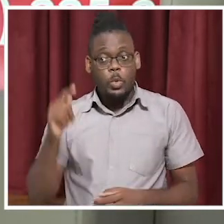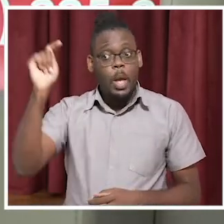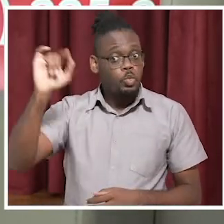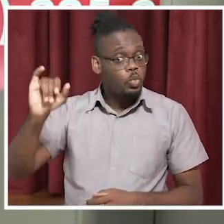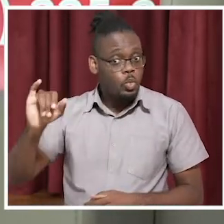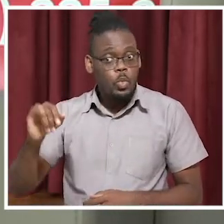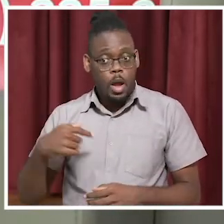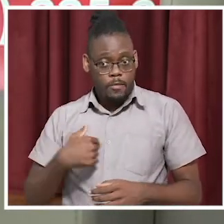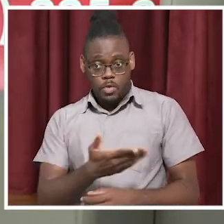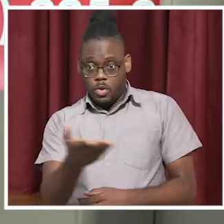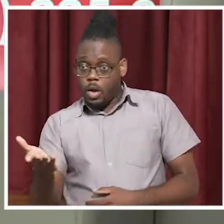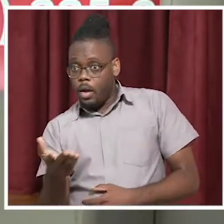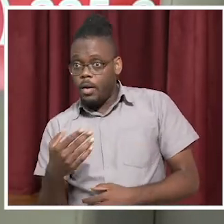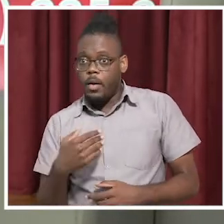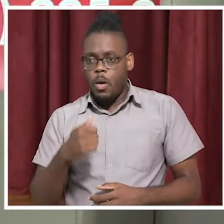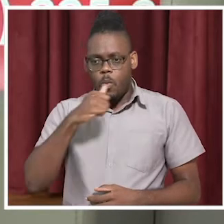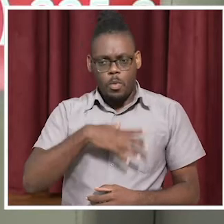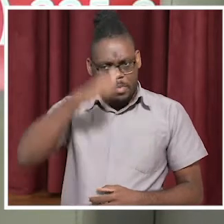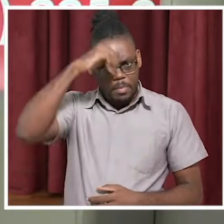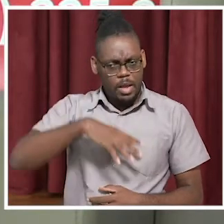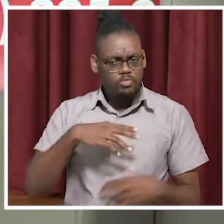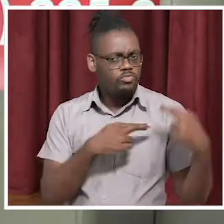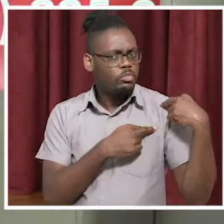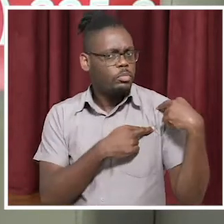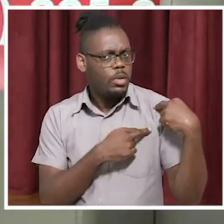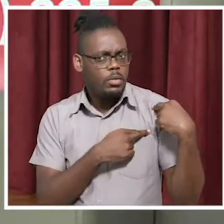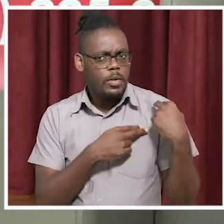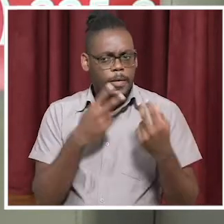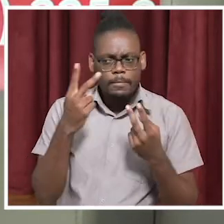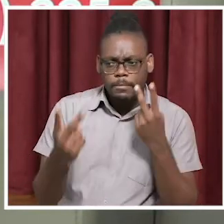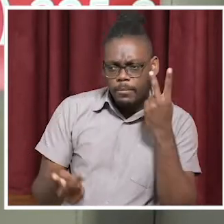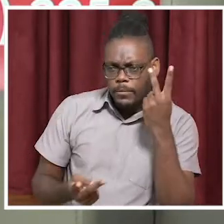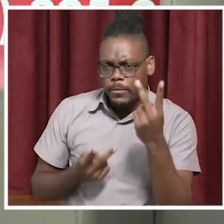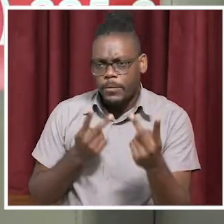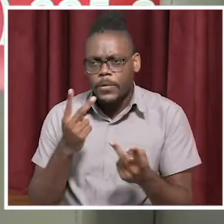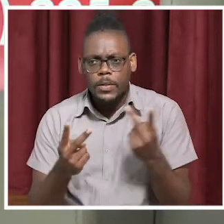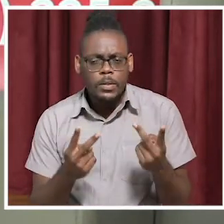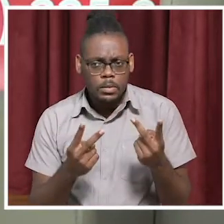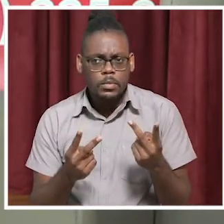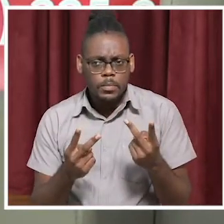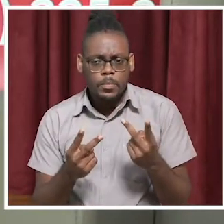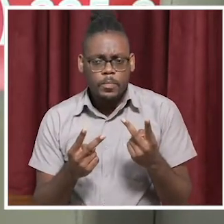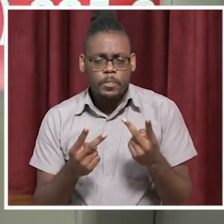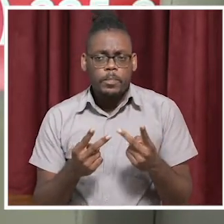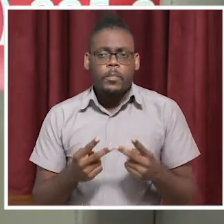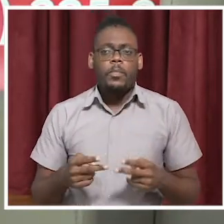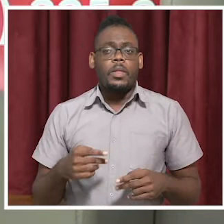field, and they are assigned to the various constituencies. So based on the constituency that you are assigned